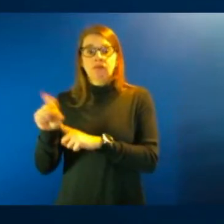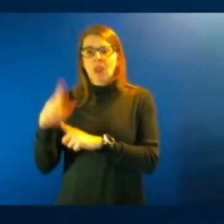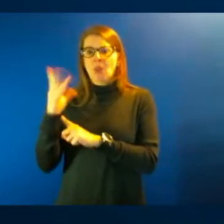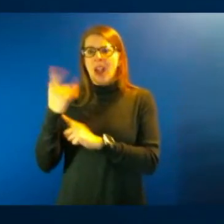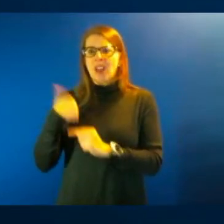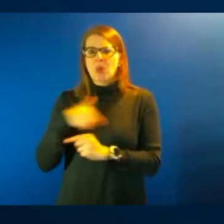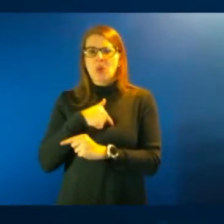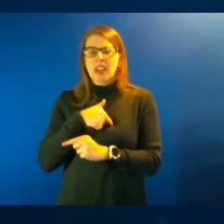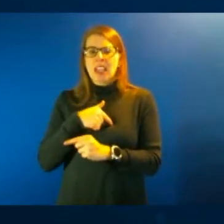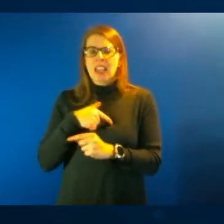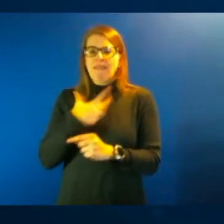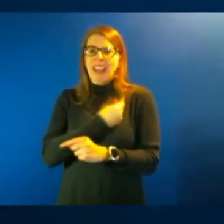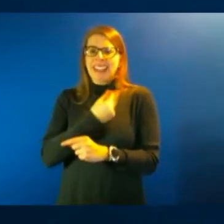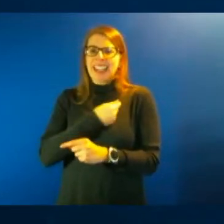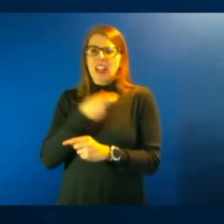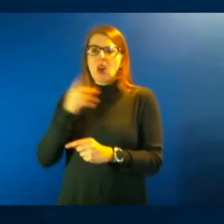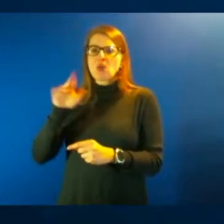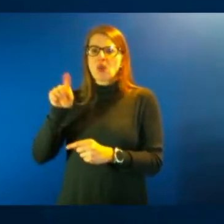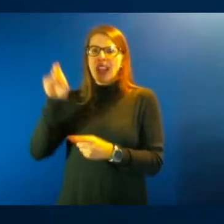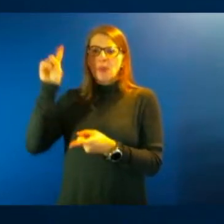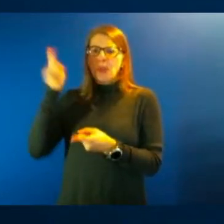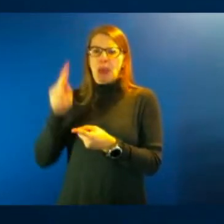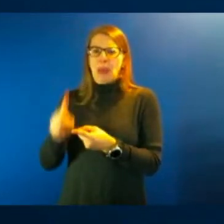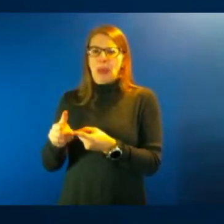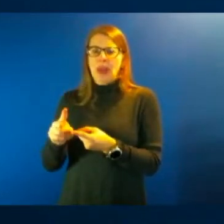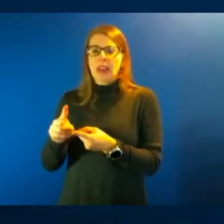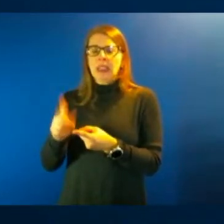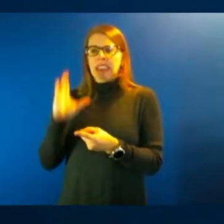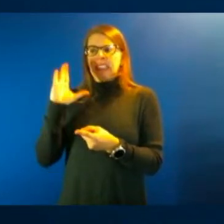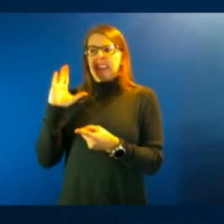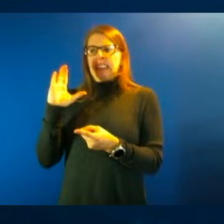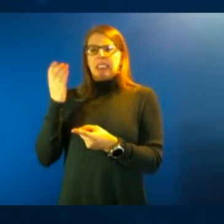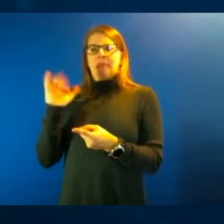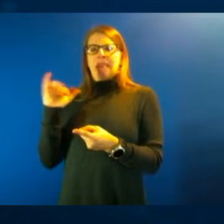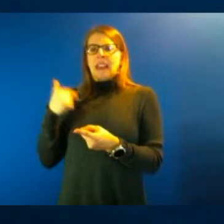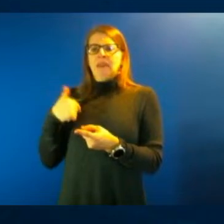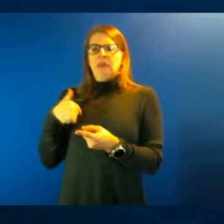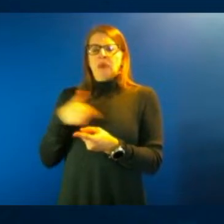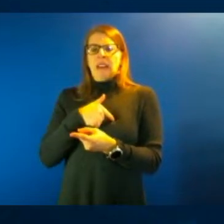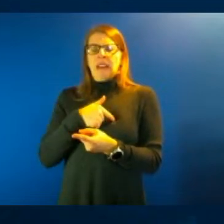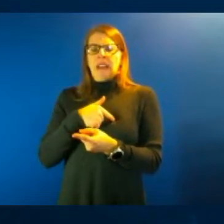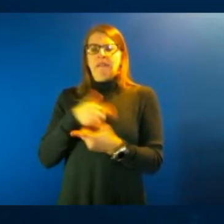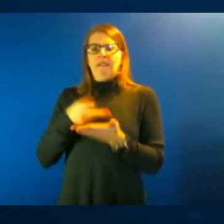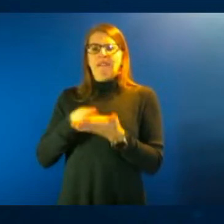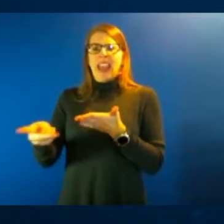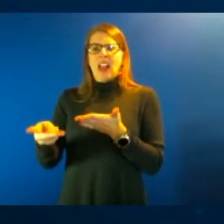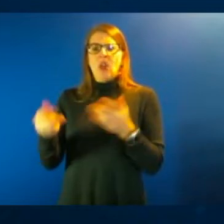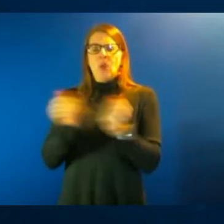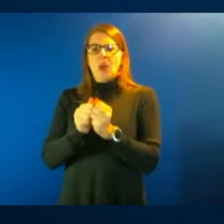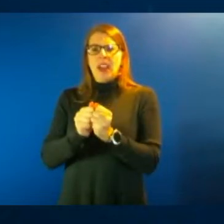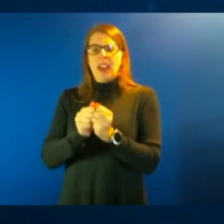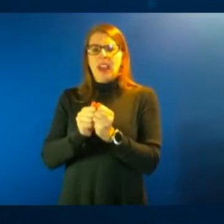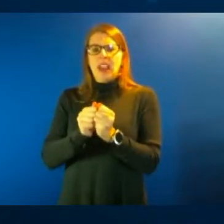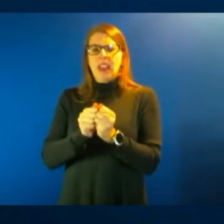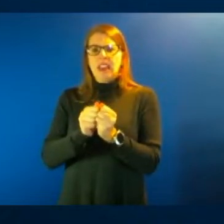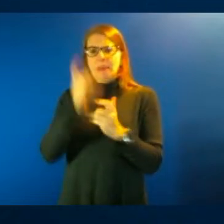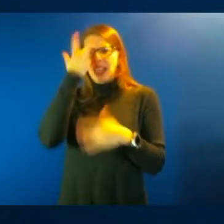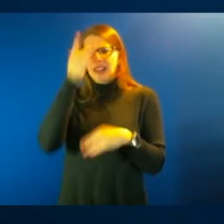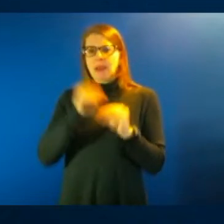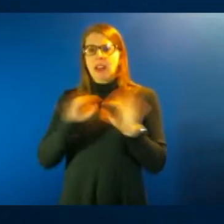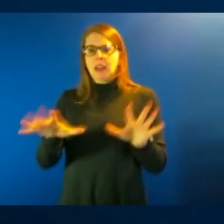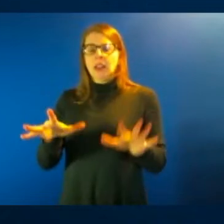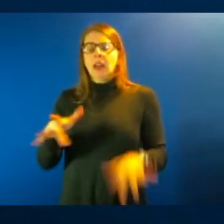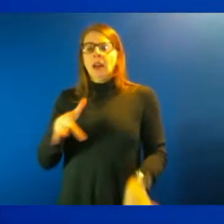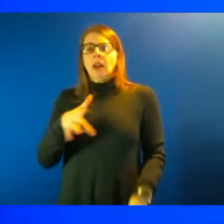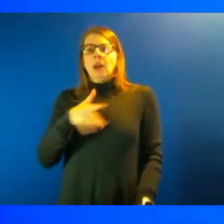in vaccination rates? It feels like we are failing with this pandemic. Oh, goodness. I feel that deep in my soul. I understand. What I